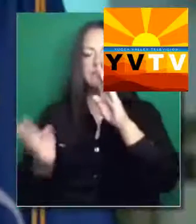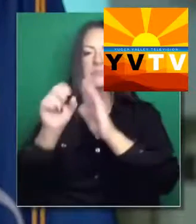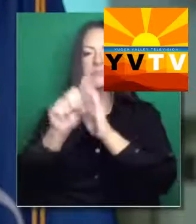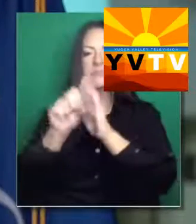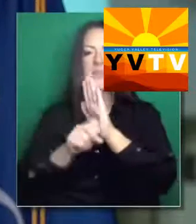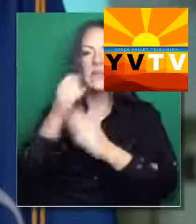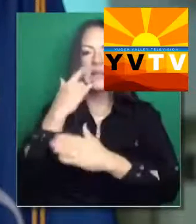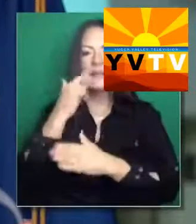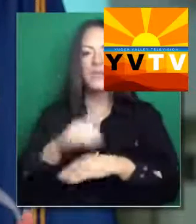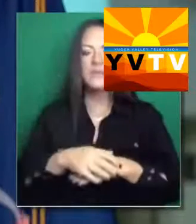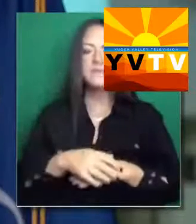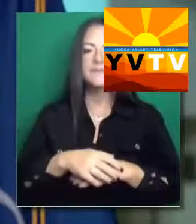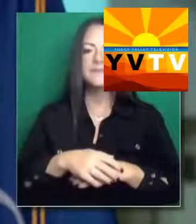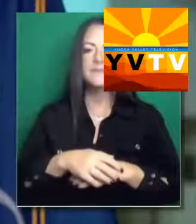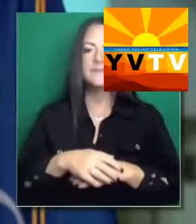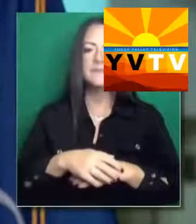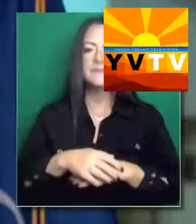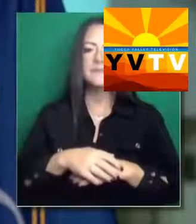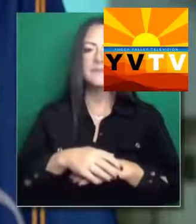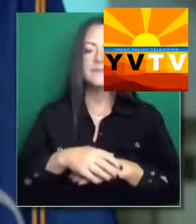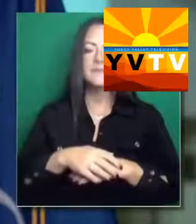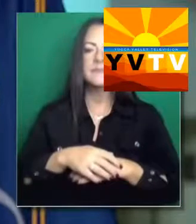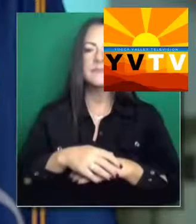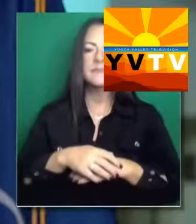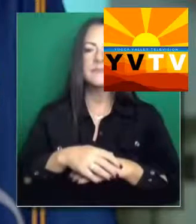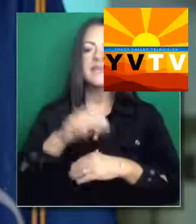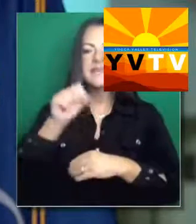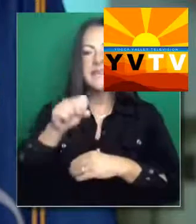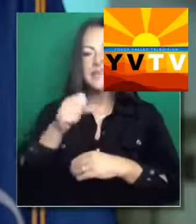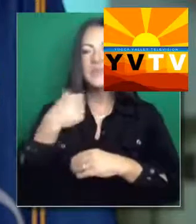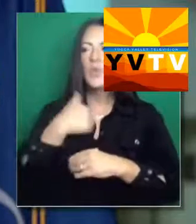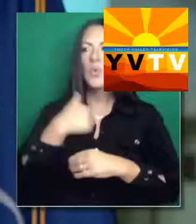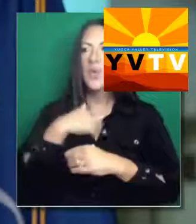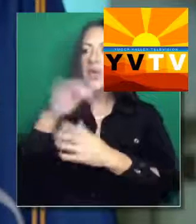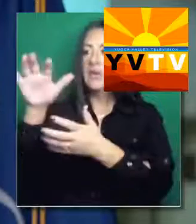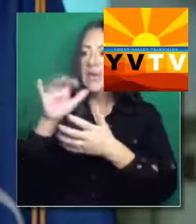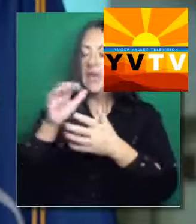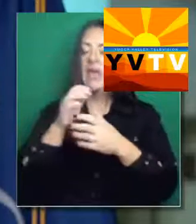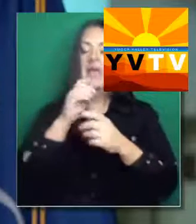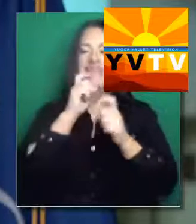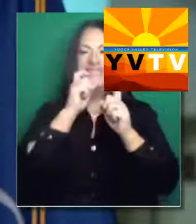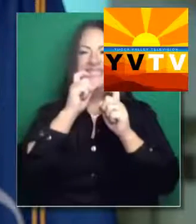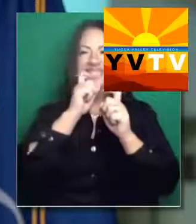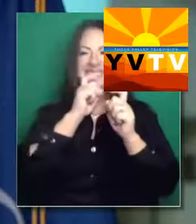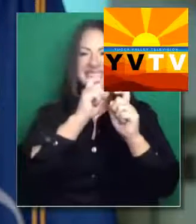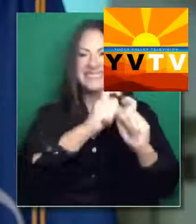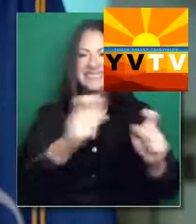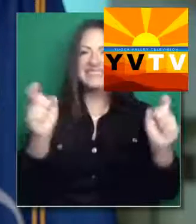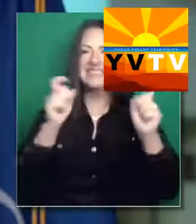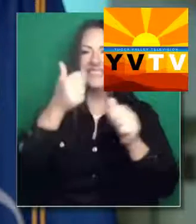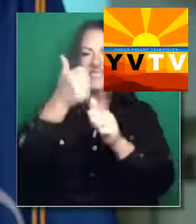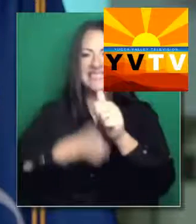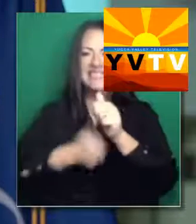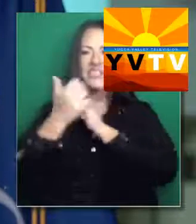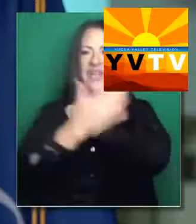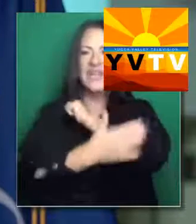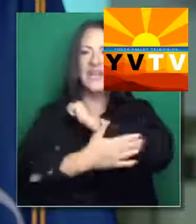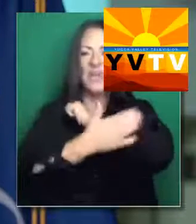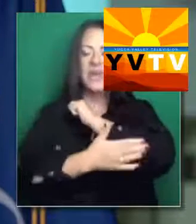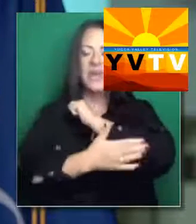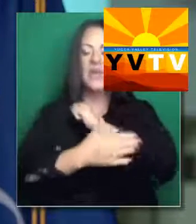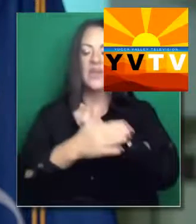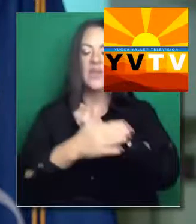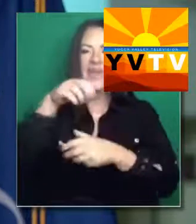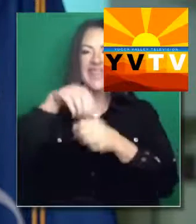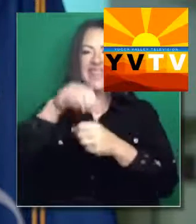total amount distributed by county, total amount administered, injected. So that provides framework. And